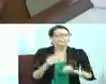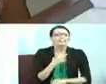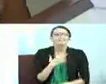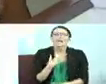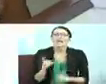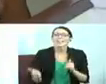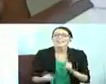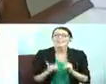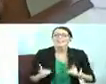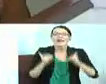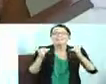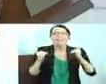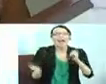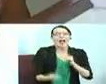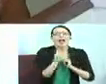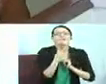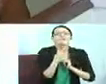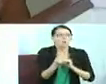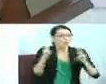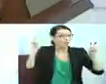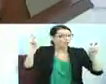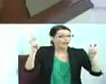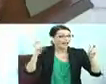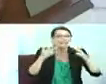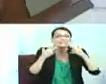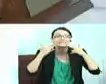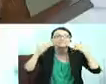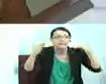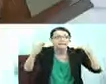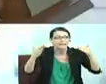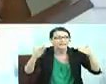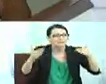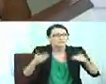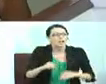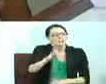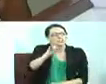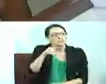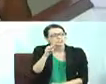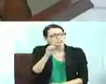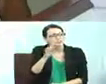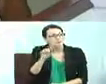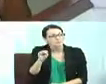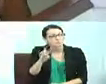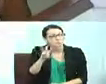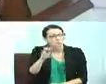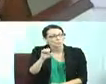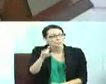Voice and Sing. It was written by James Weldon Johnson.